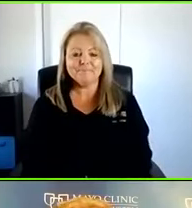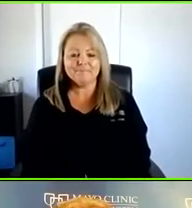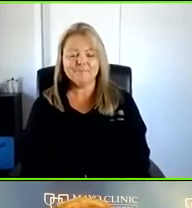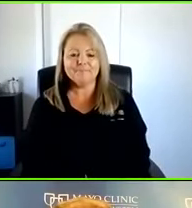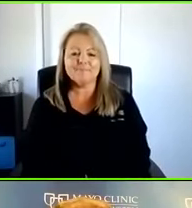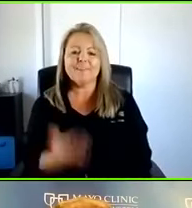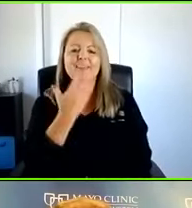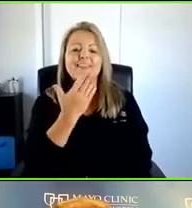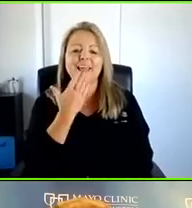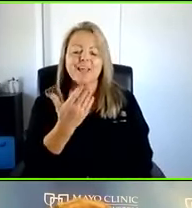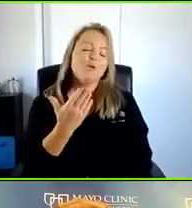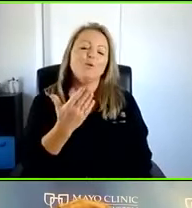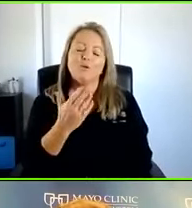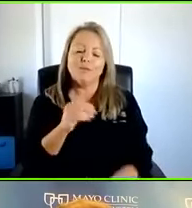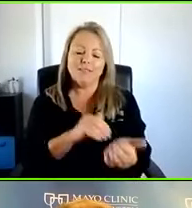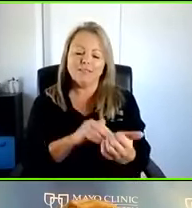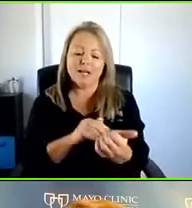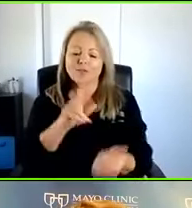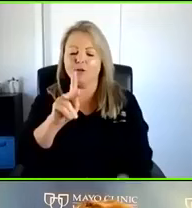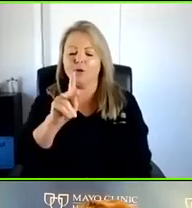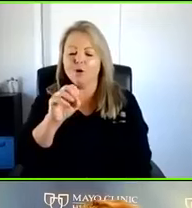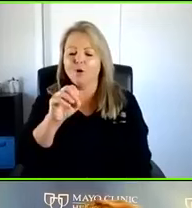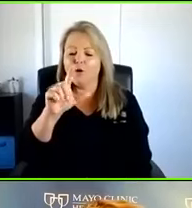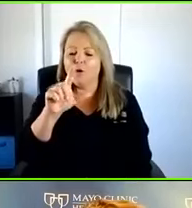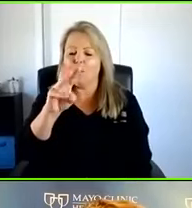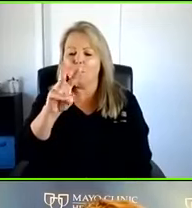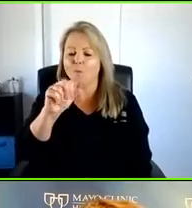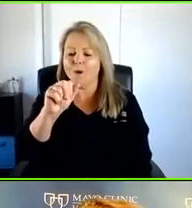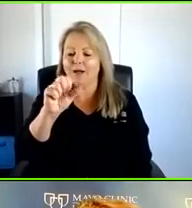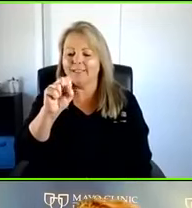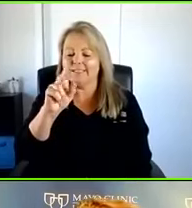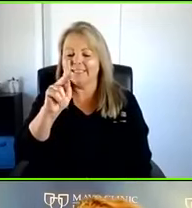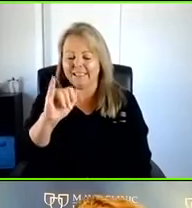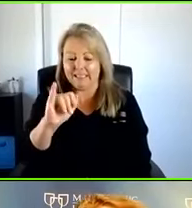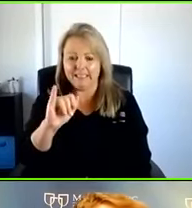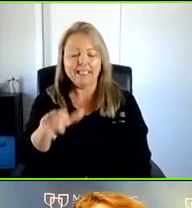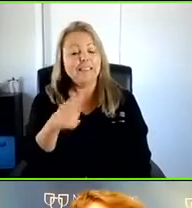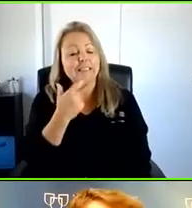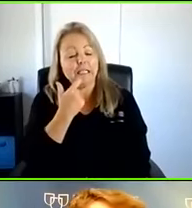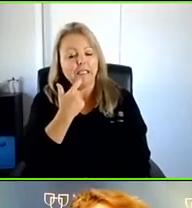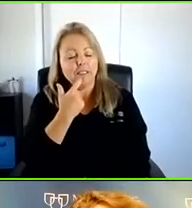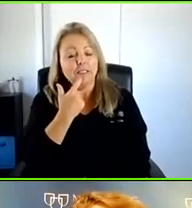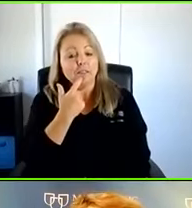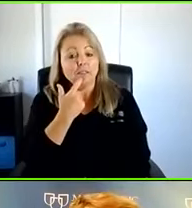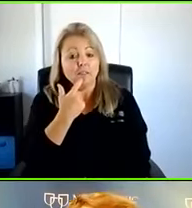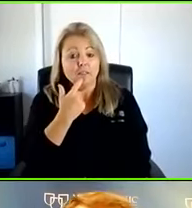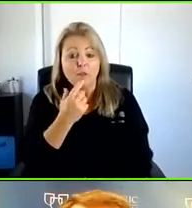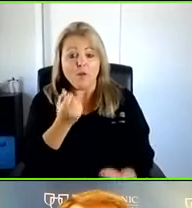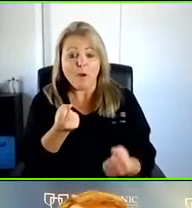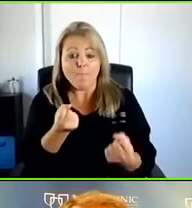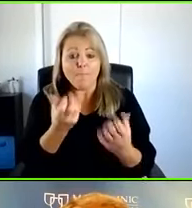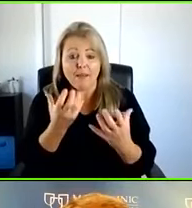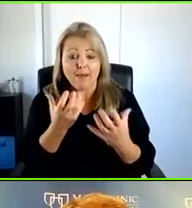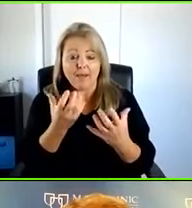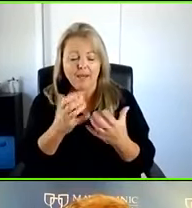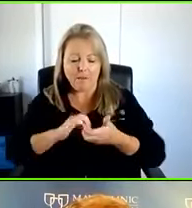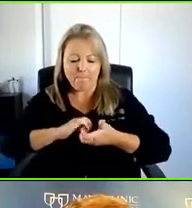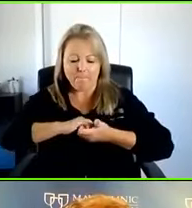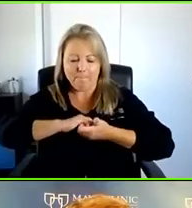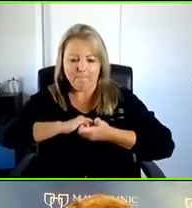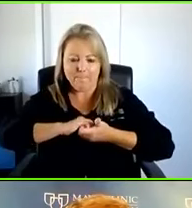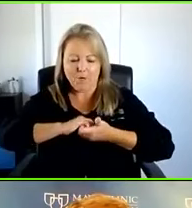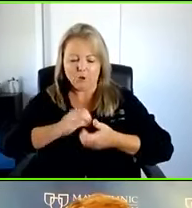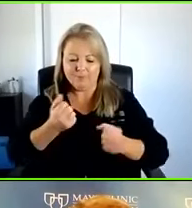Yeah, thank you, Dr. Kowalski. So as Dr. Kowalski alluded to, there are a number of partnerships happening